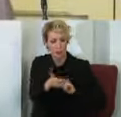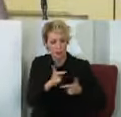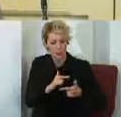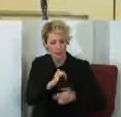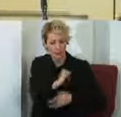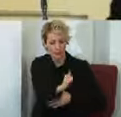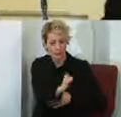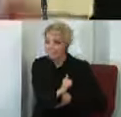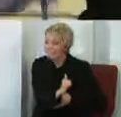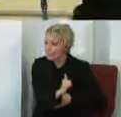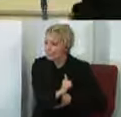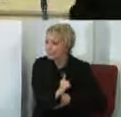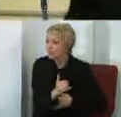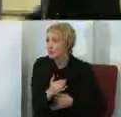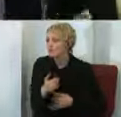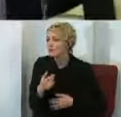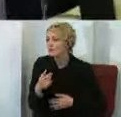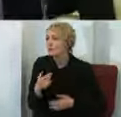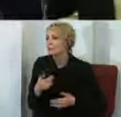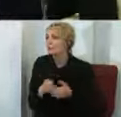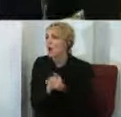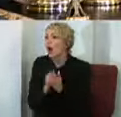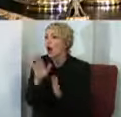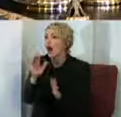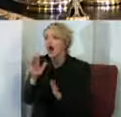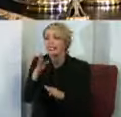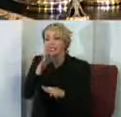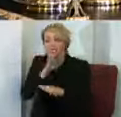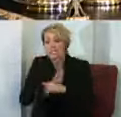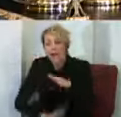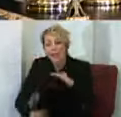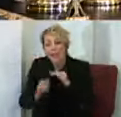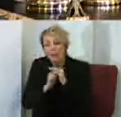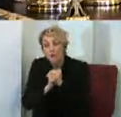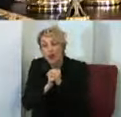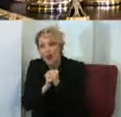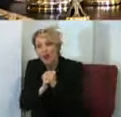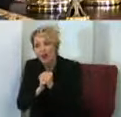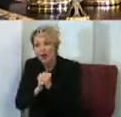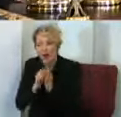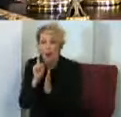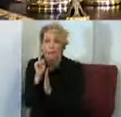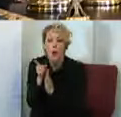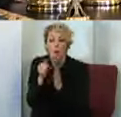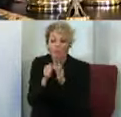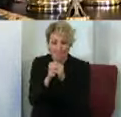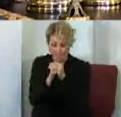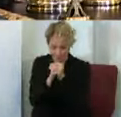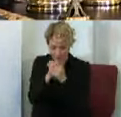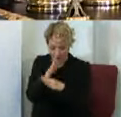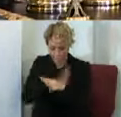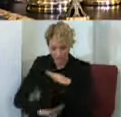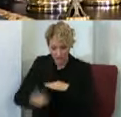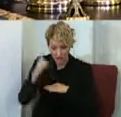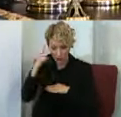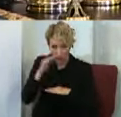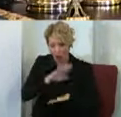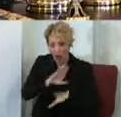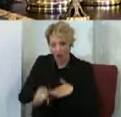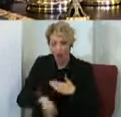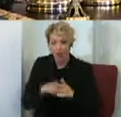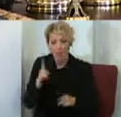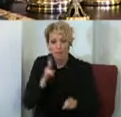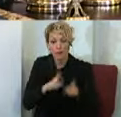Will you all join me in a silent prayer? Let's have a moment of silence for all of those who